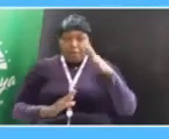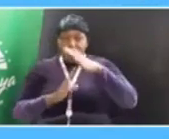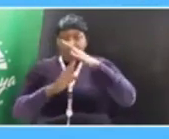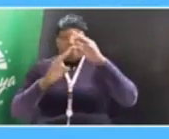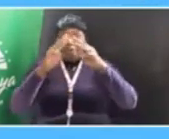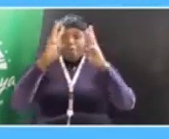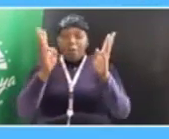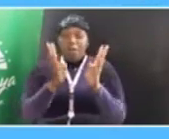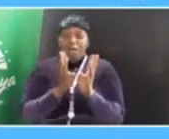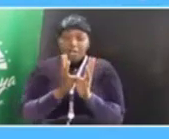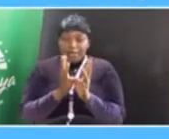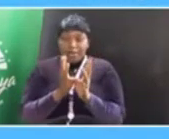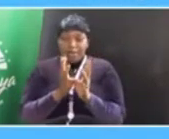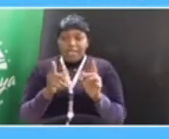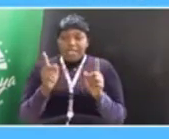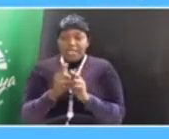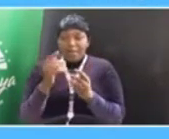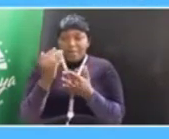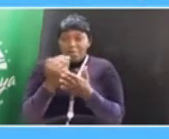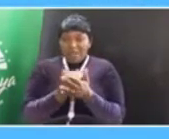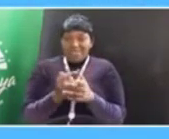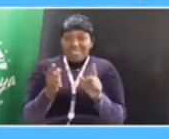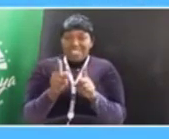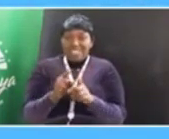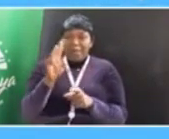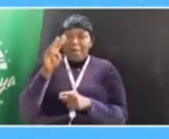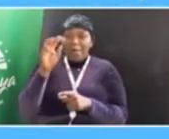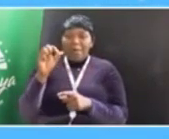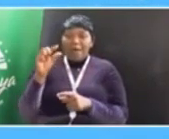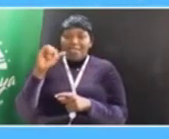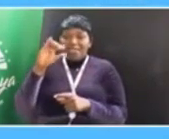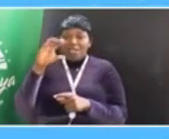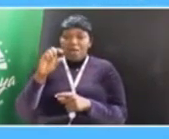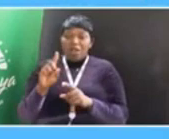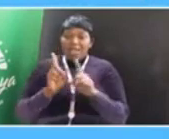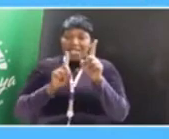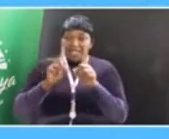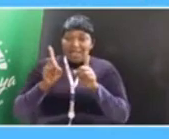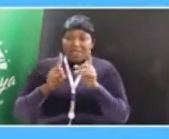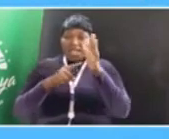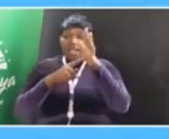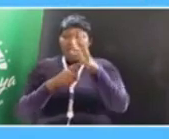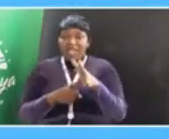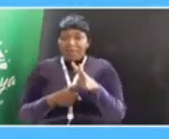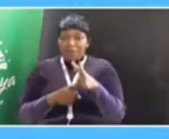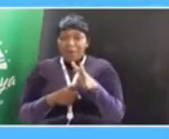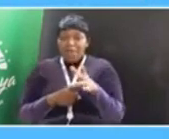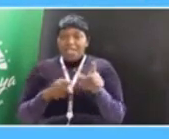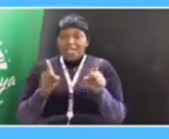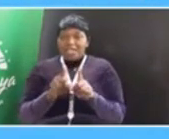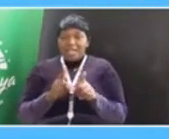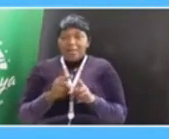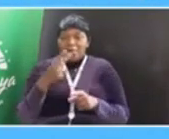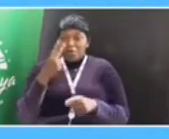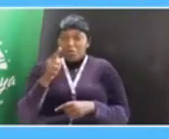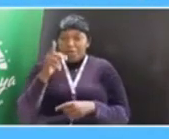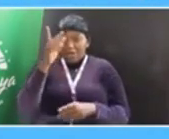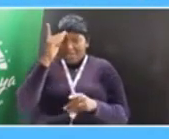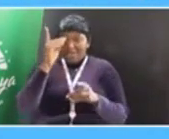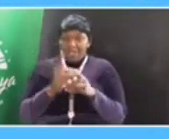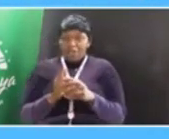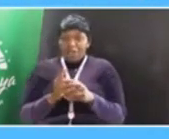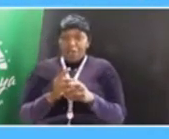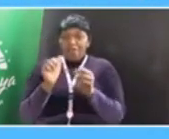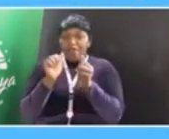world. Platforms like Magical Kenya Travel Expo are crucial, therefore, in realizing this vision. For